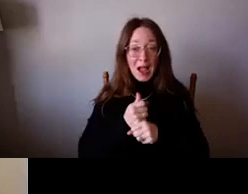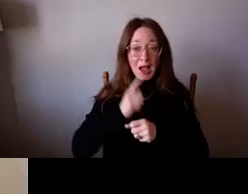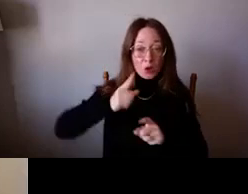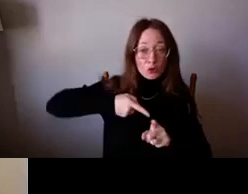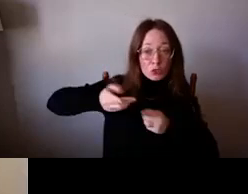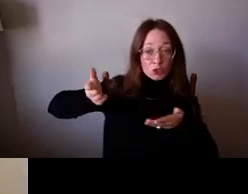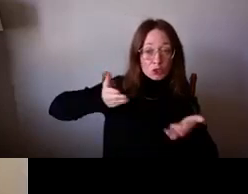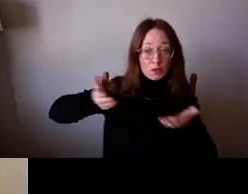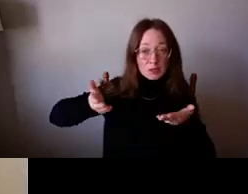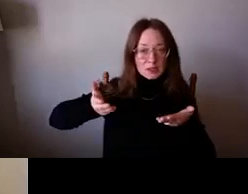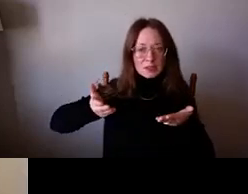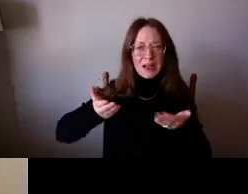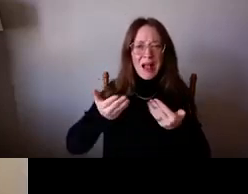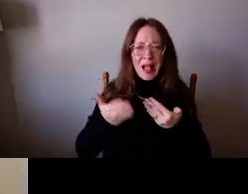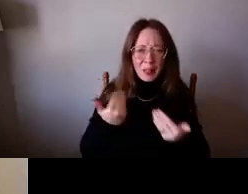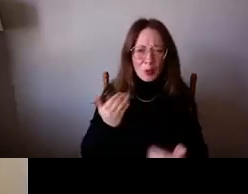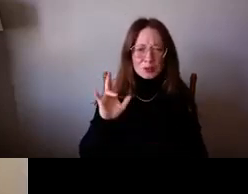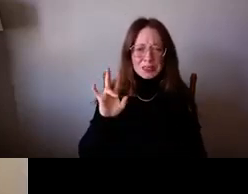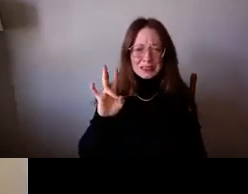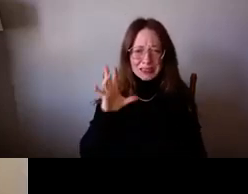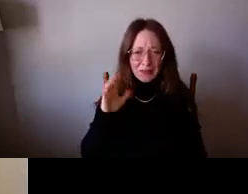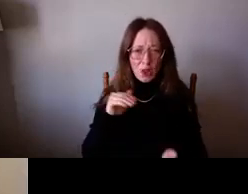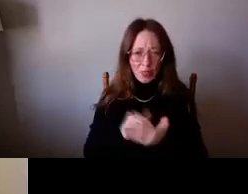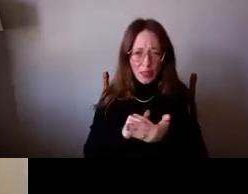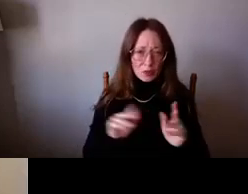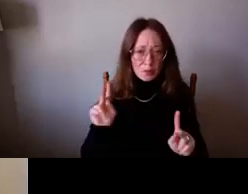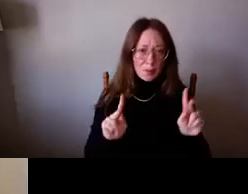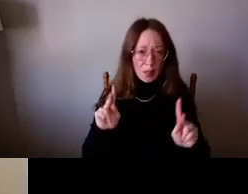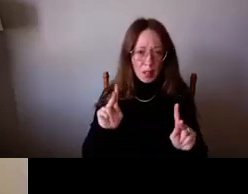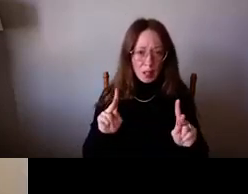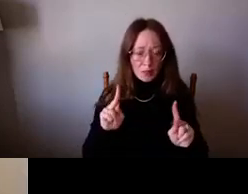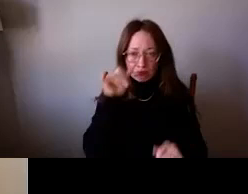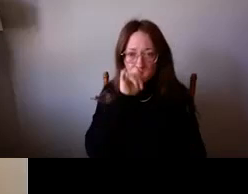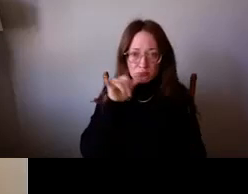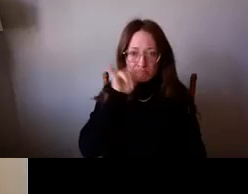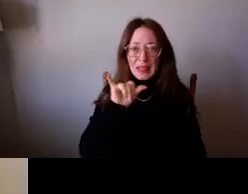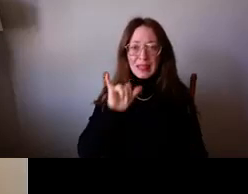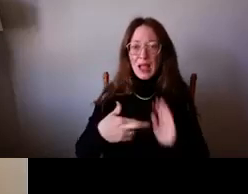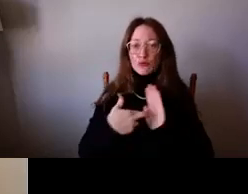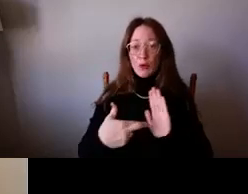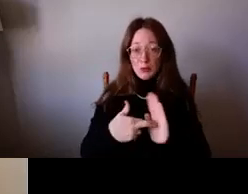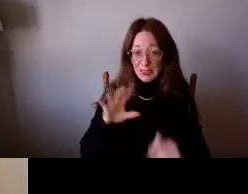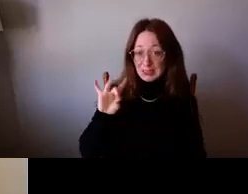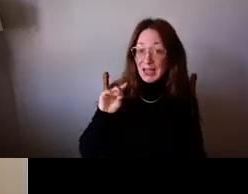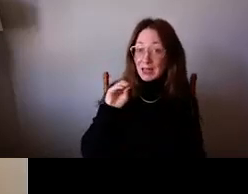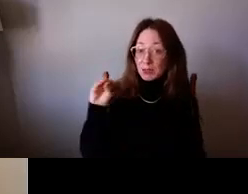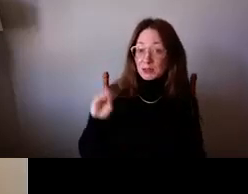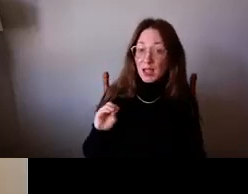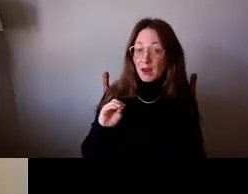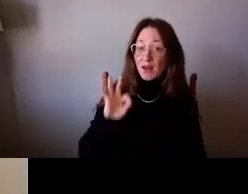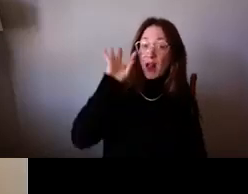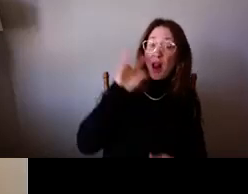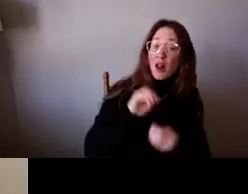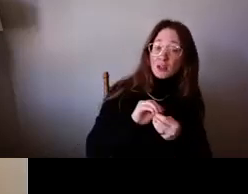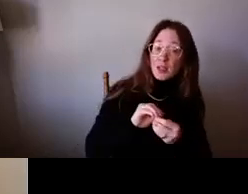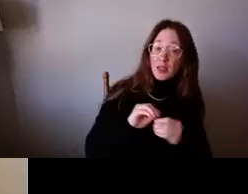under 700,000 individuals, which represents about 80% of the total participants served. So